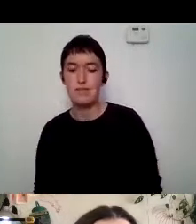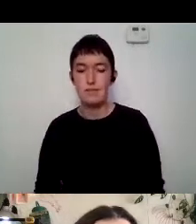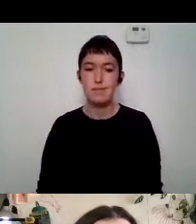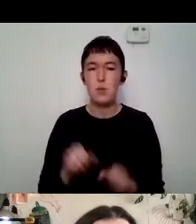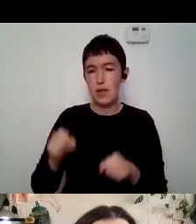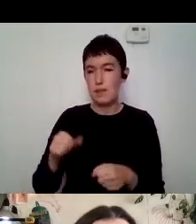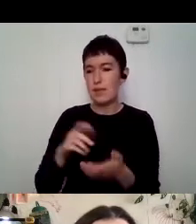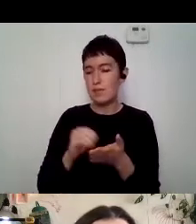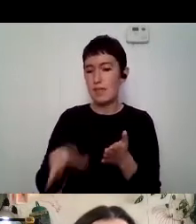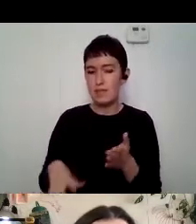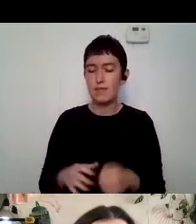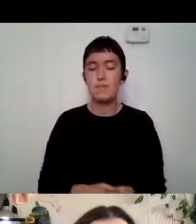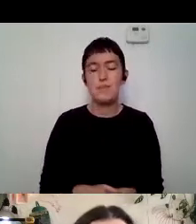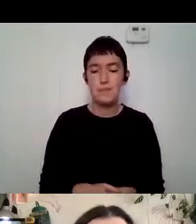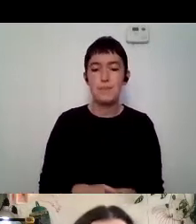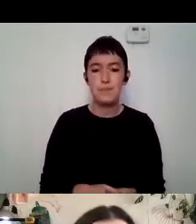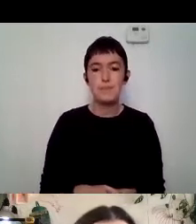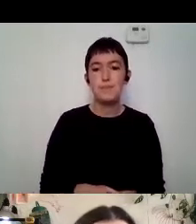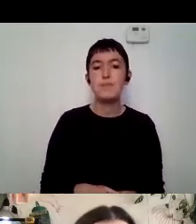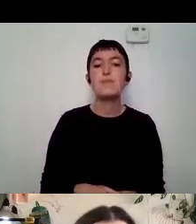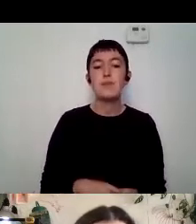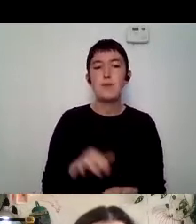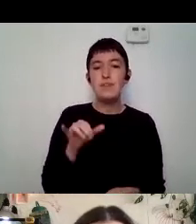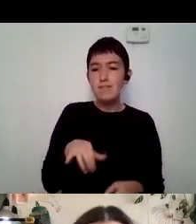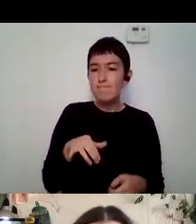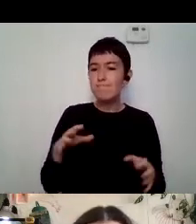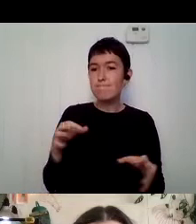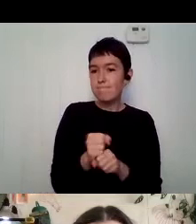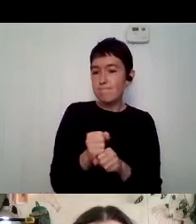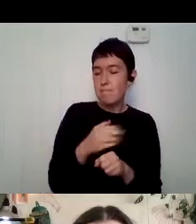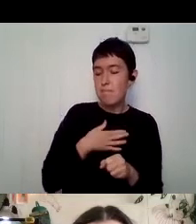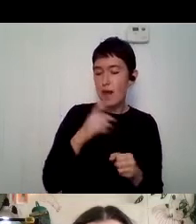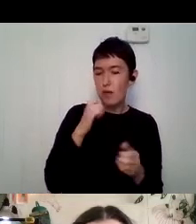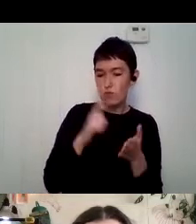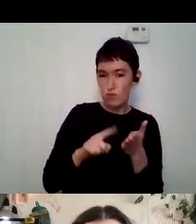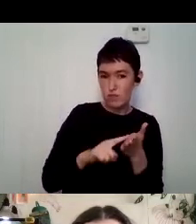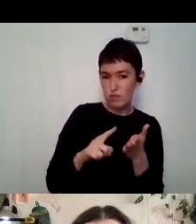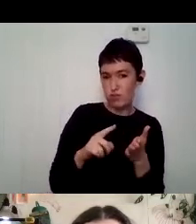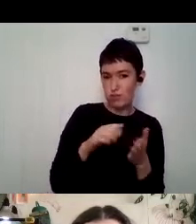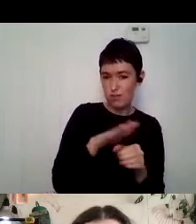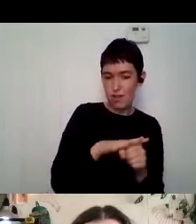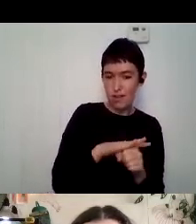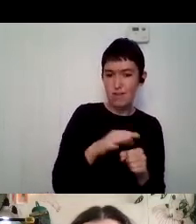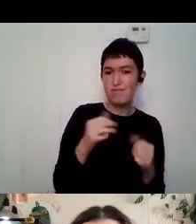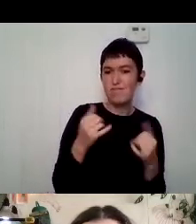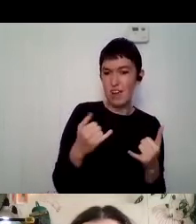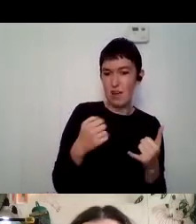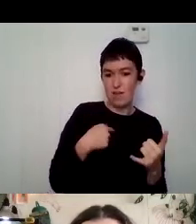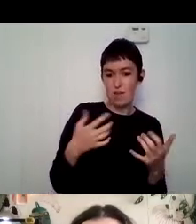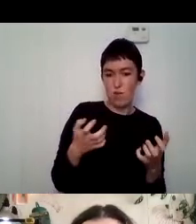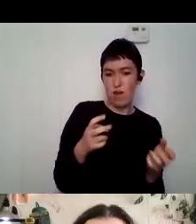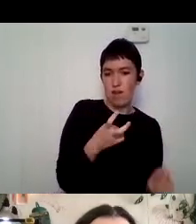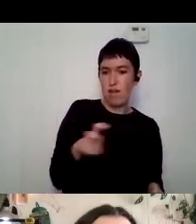So that's it in terms of kind of summarizing one of my main research areas. Now I want to switch and just touch on my